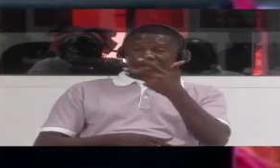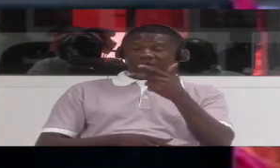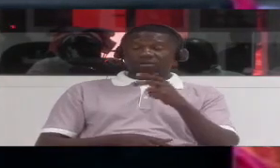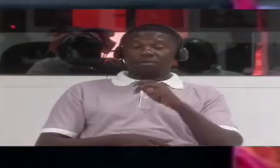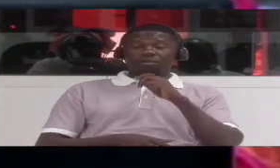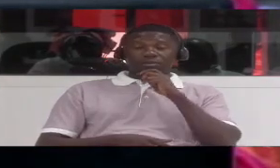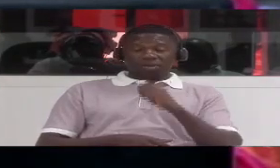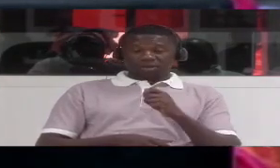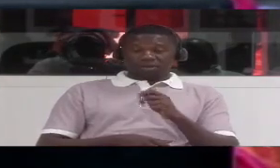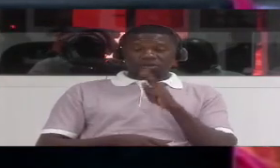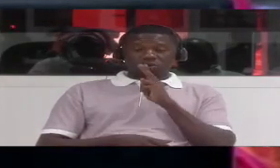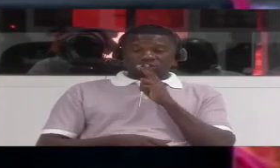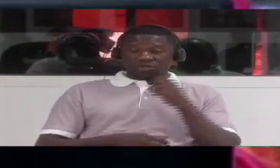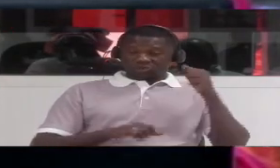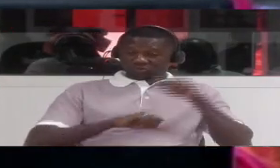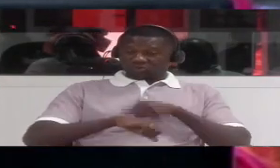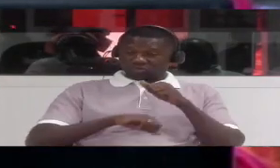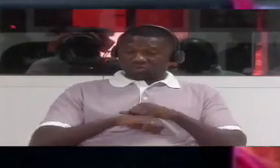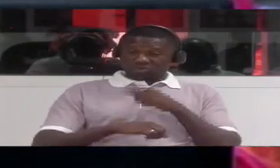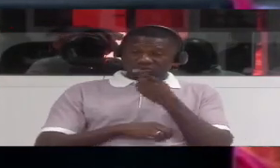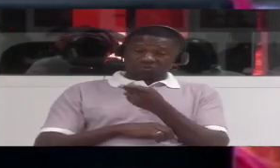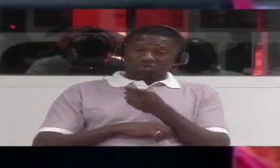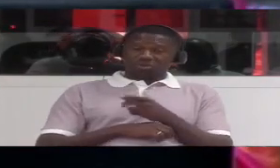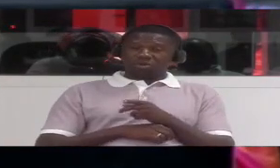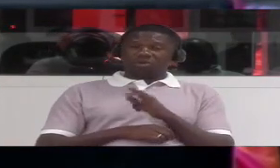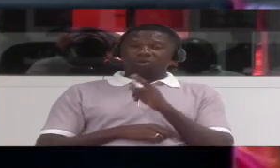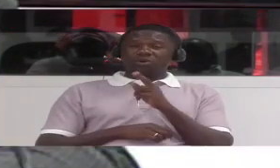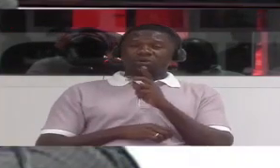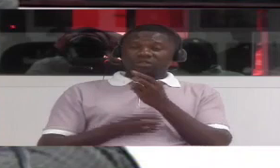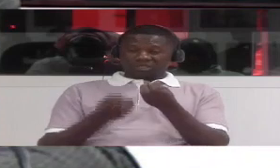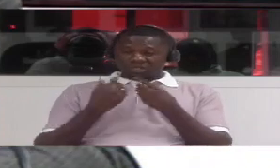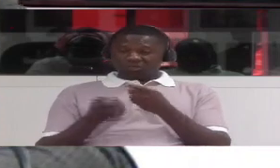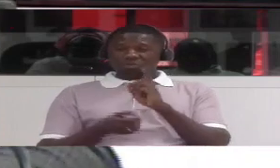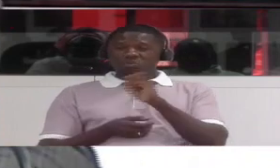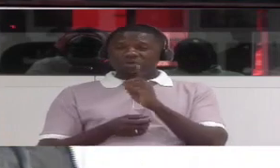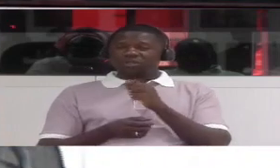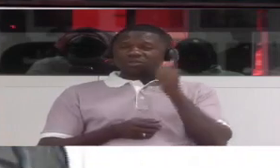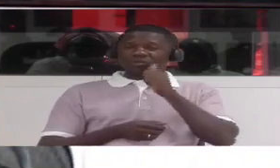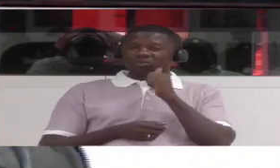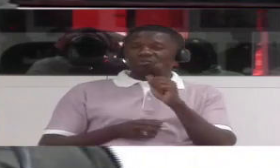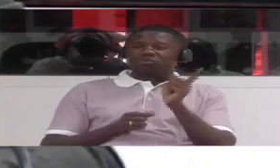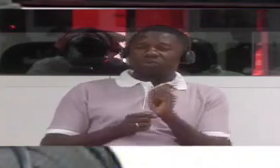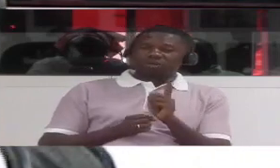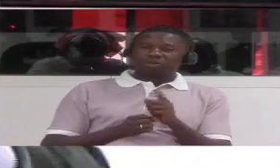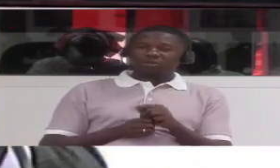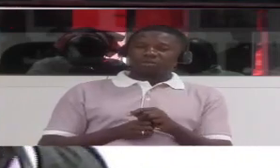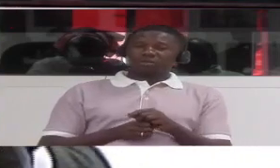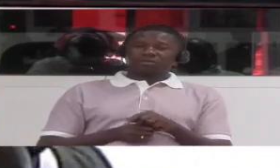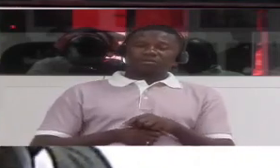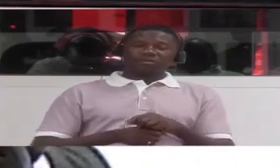Can you tell us what exactly they were doing and what they were using to do it? Well, a lot of them had